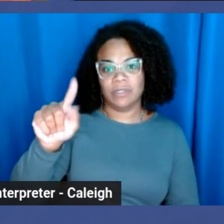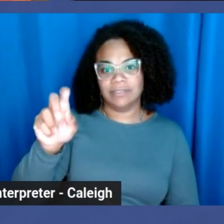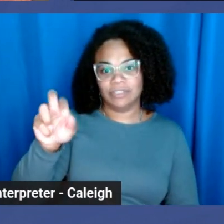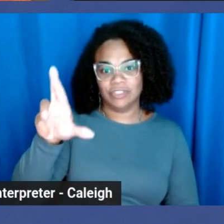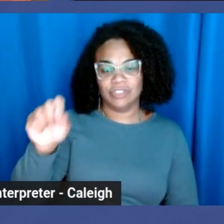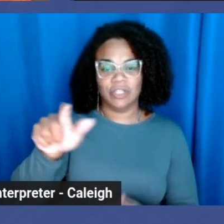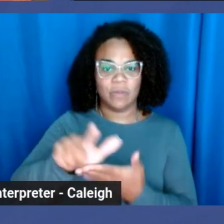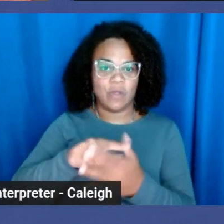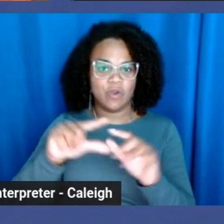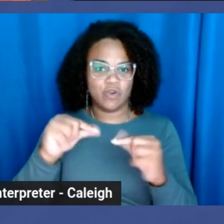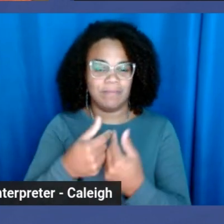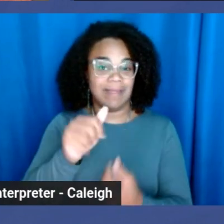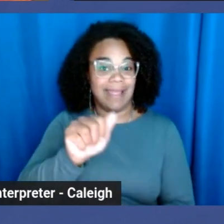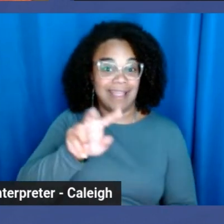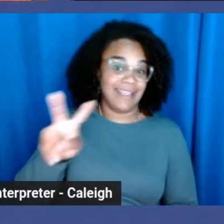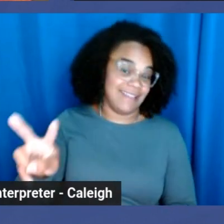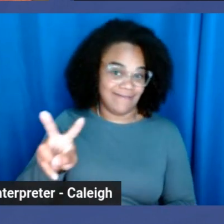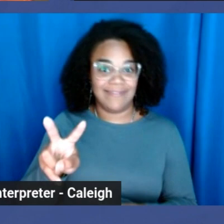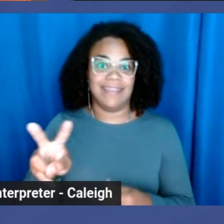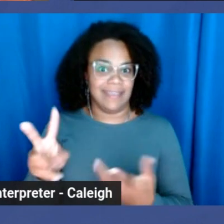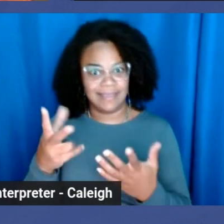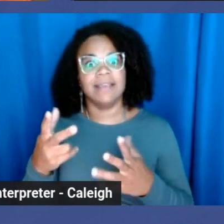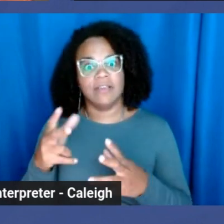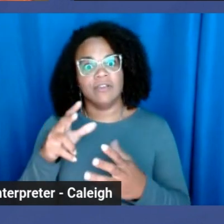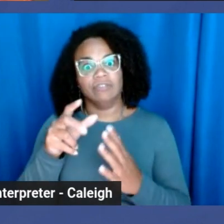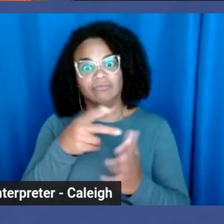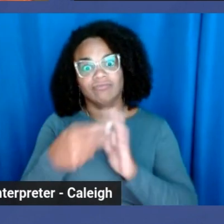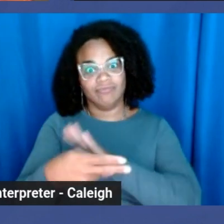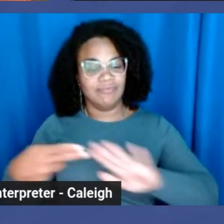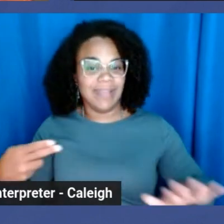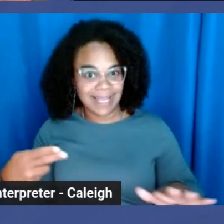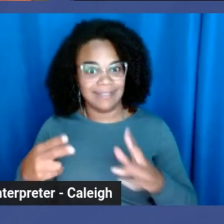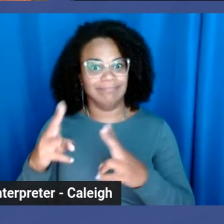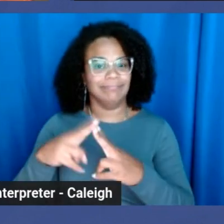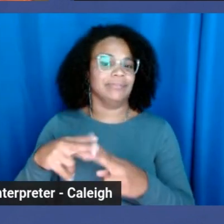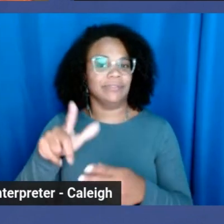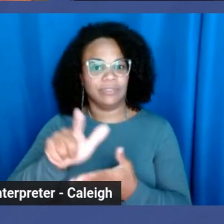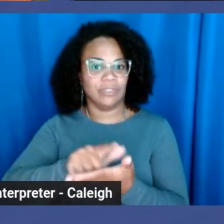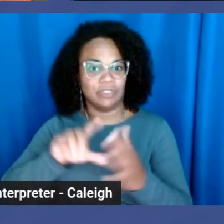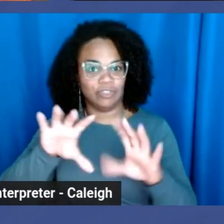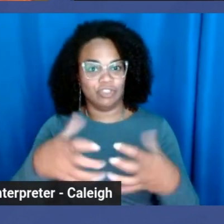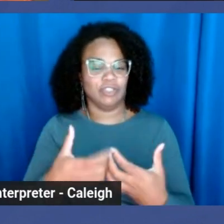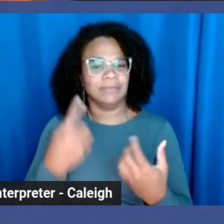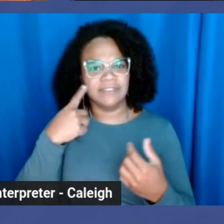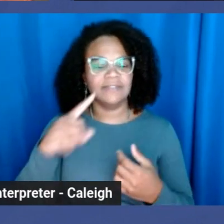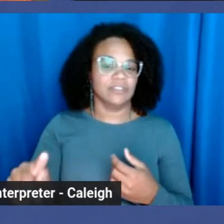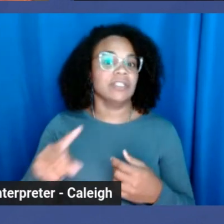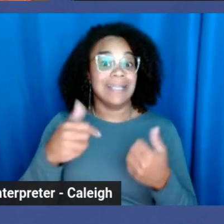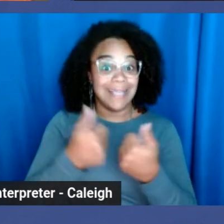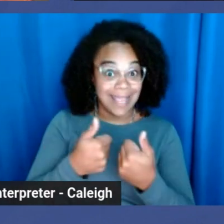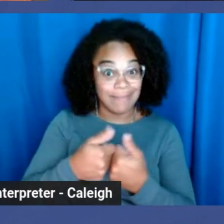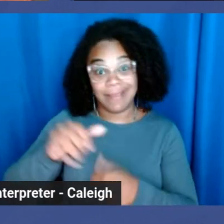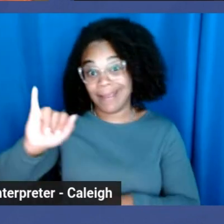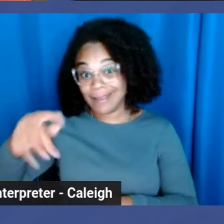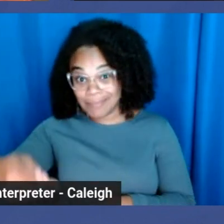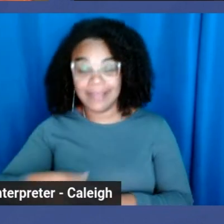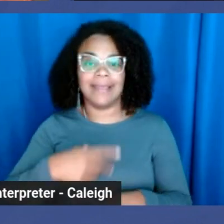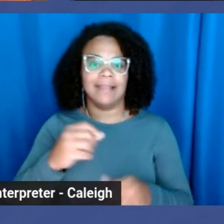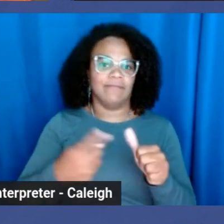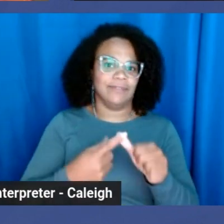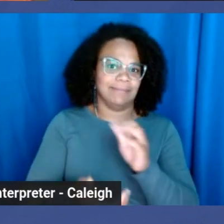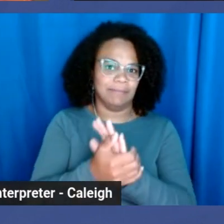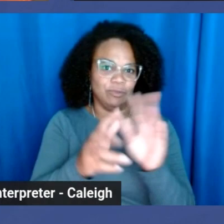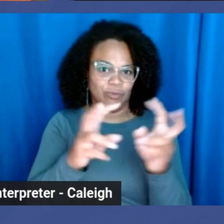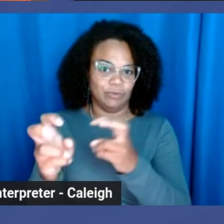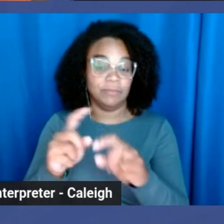AV rated preeminent law firm concentrating in internet law, intellectual property, gaming, and First Amendment issues.